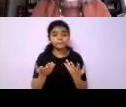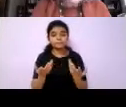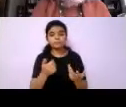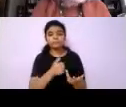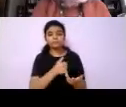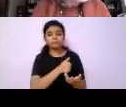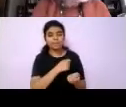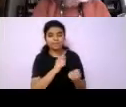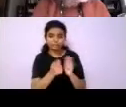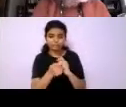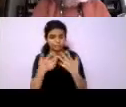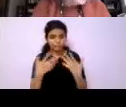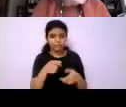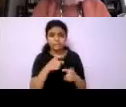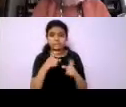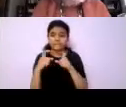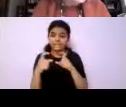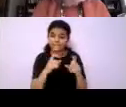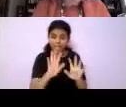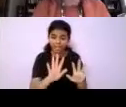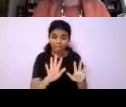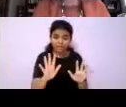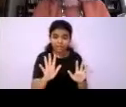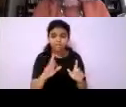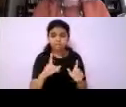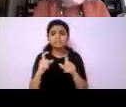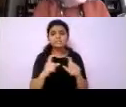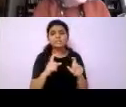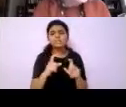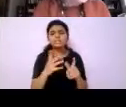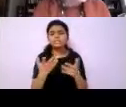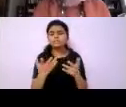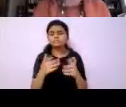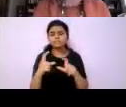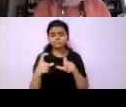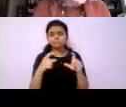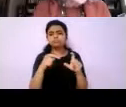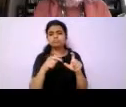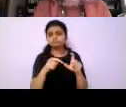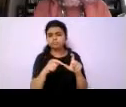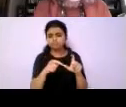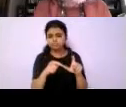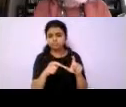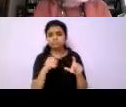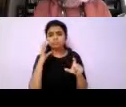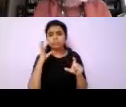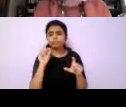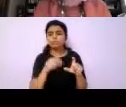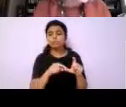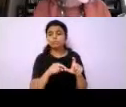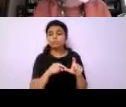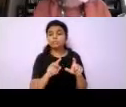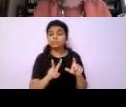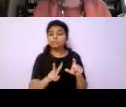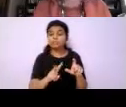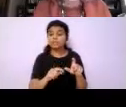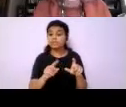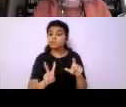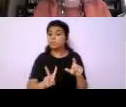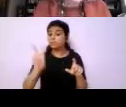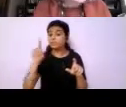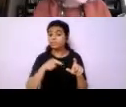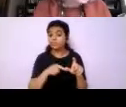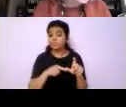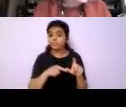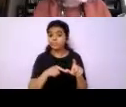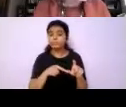care. They place a supreme value on caring itself, caring, that is, in